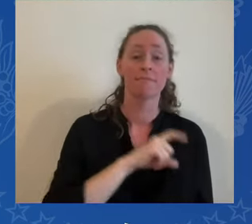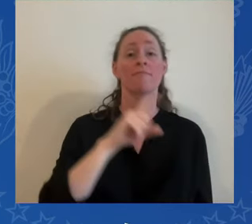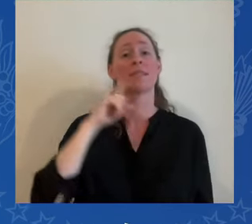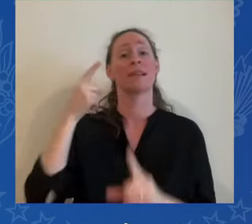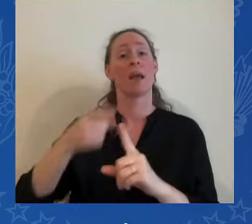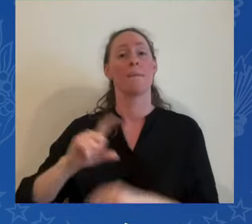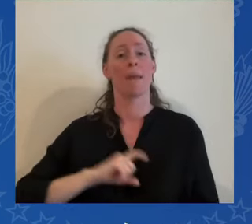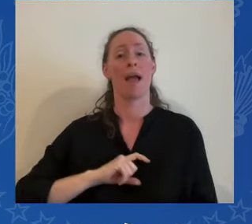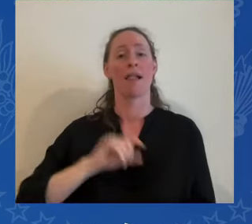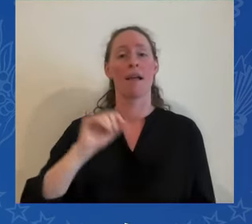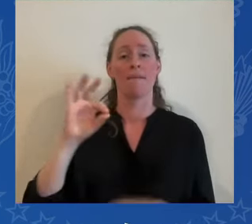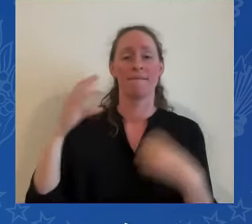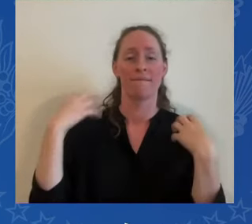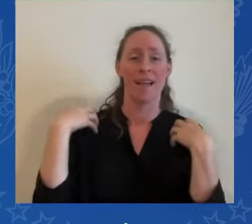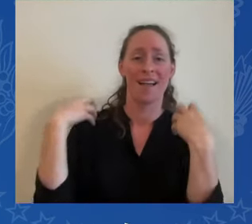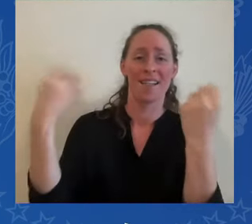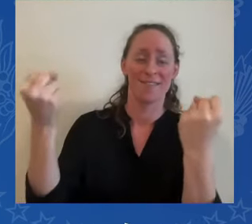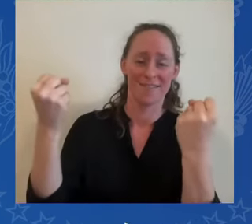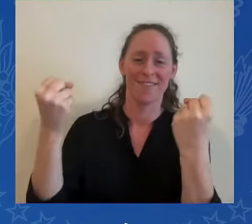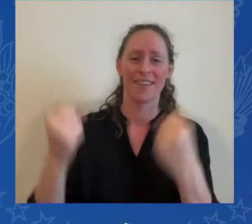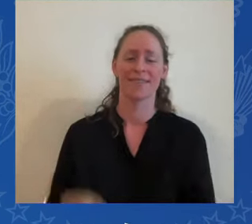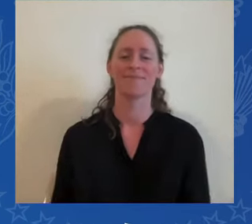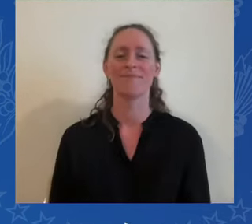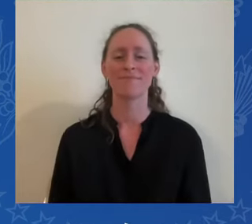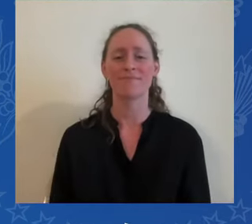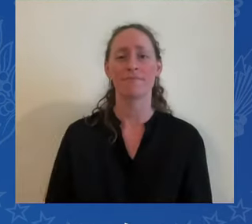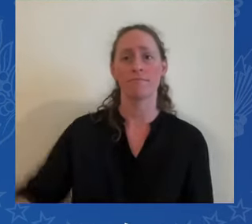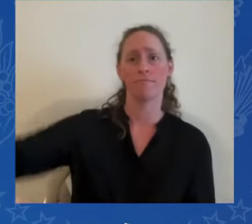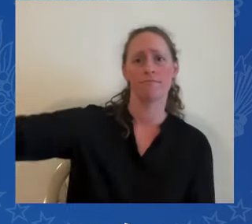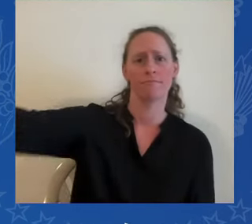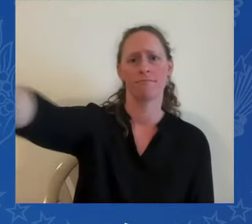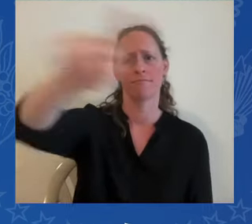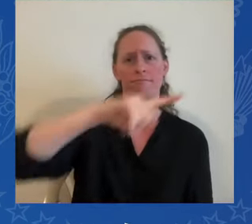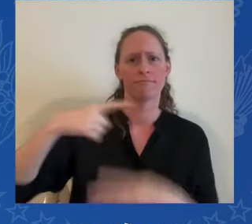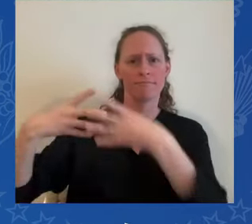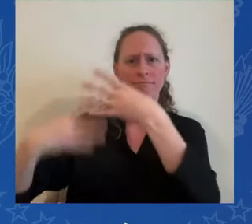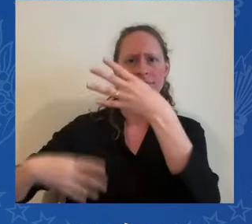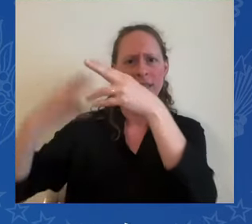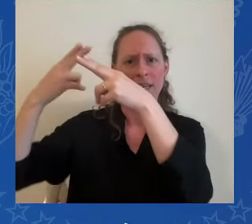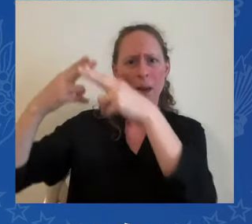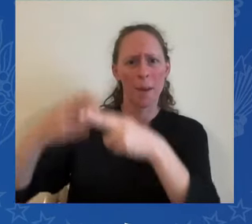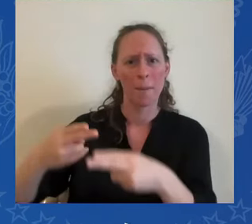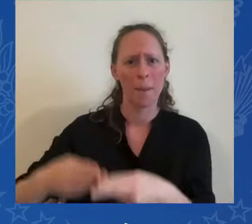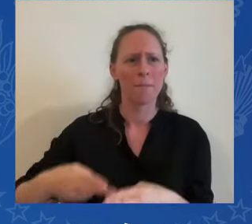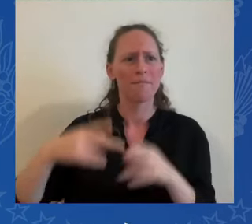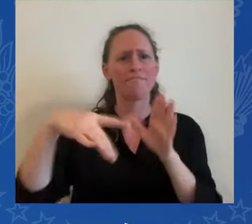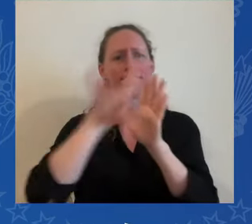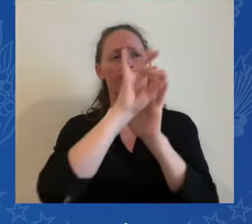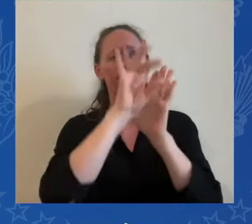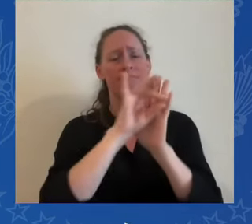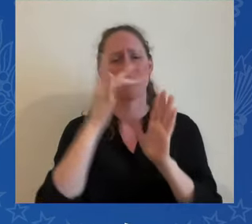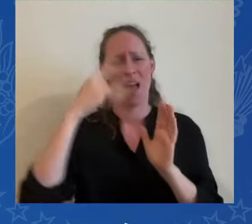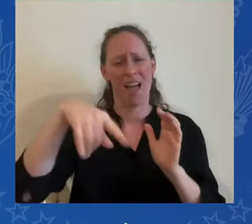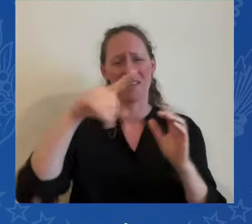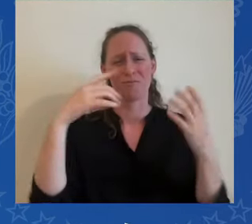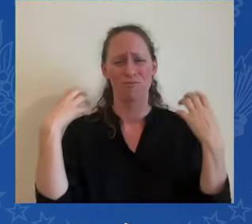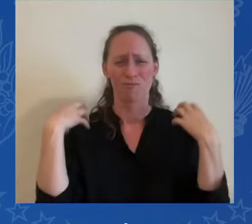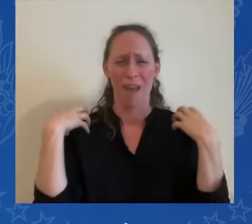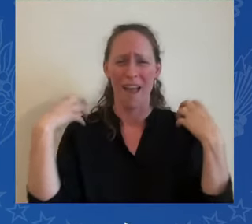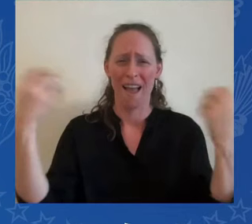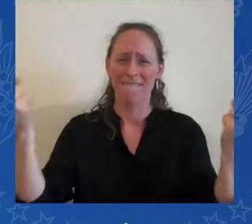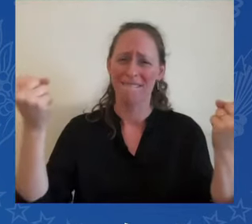across the country because of their acts of bravery and heroism in 2021 and